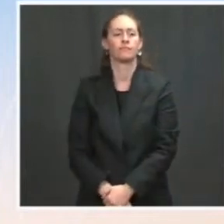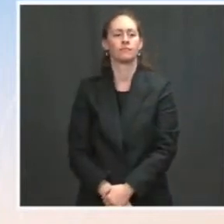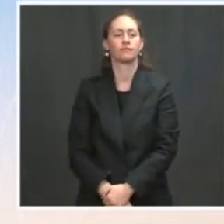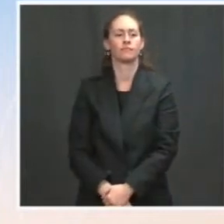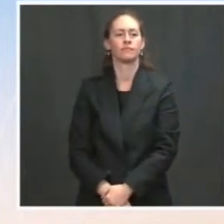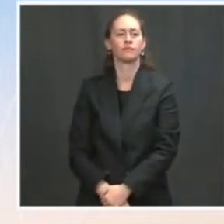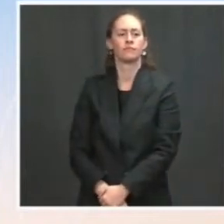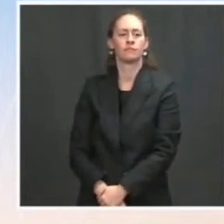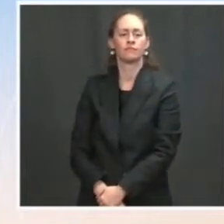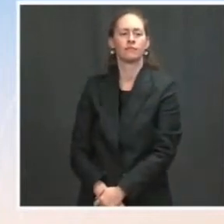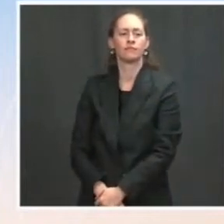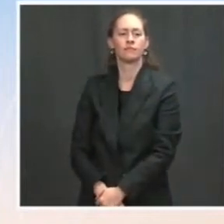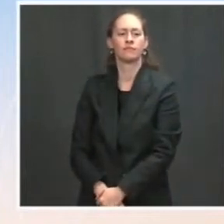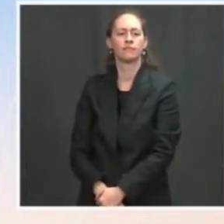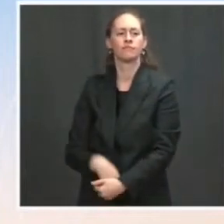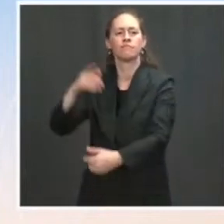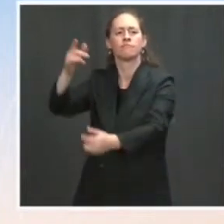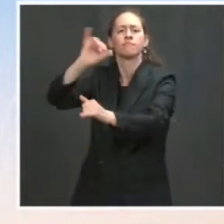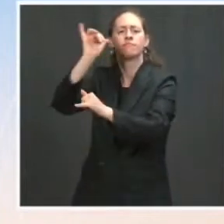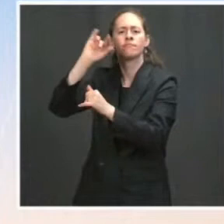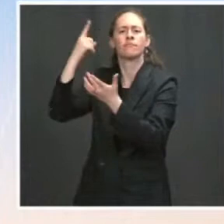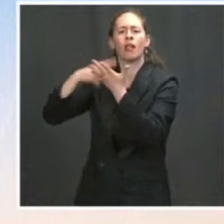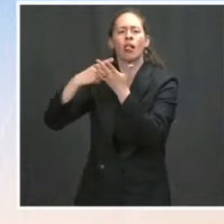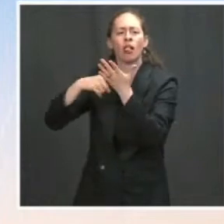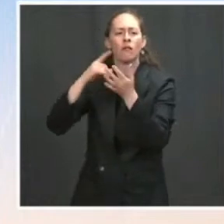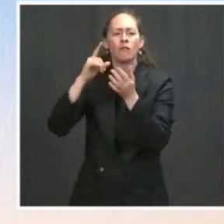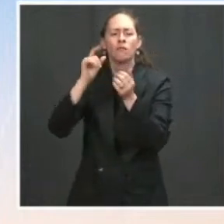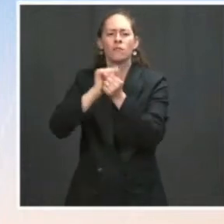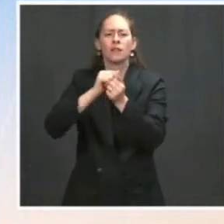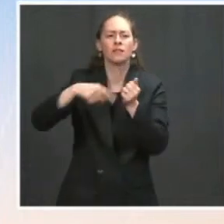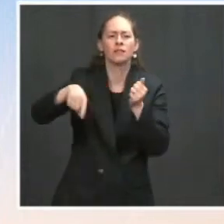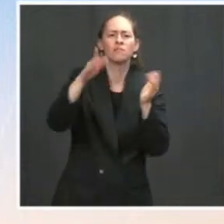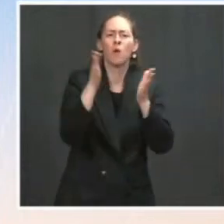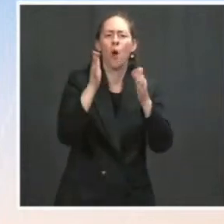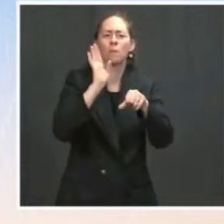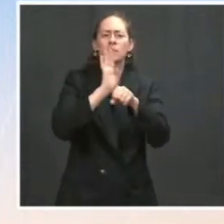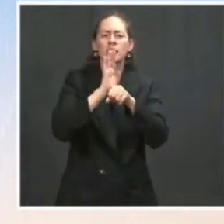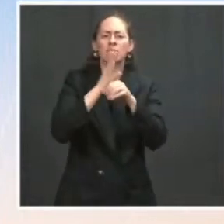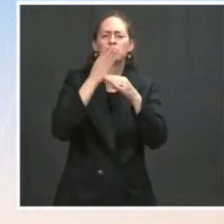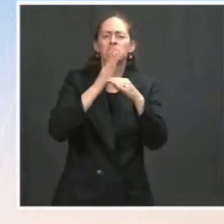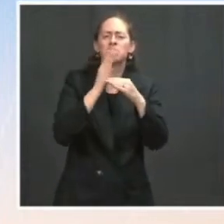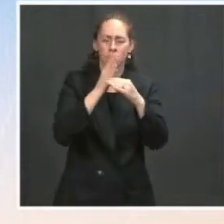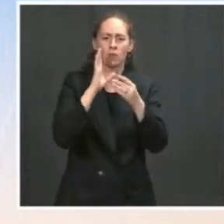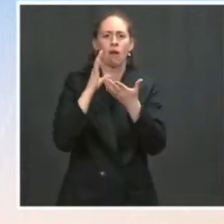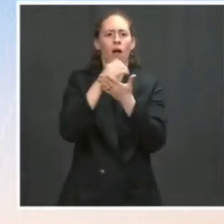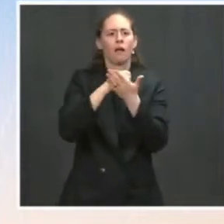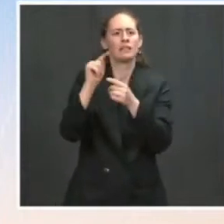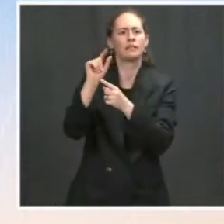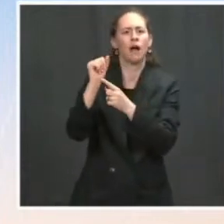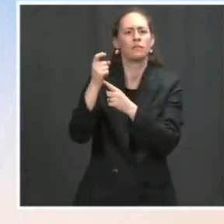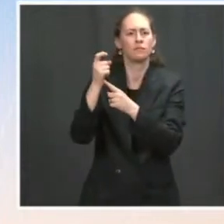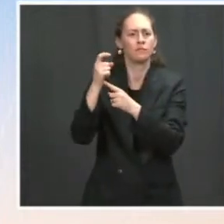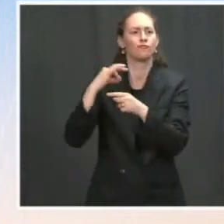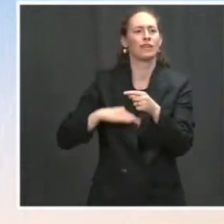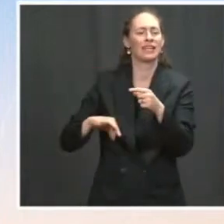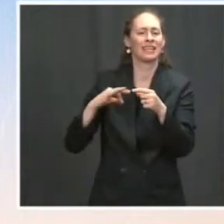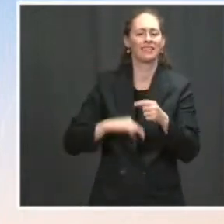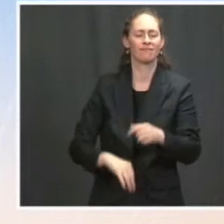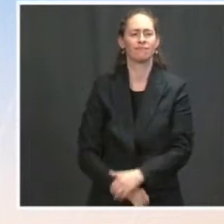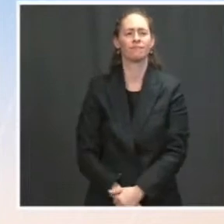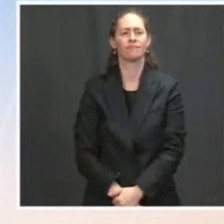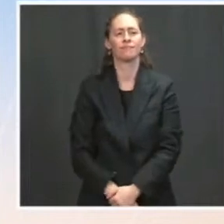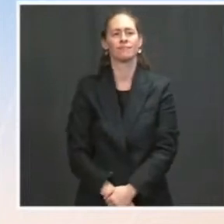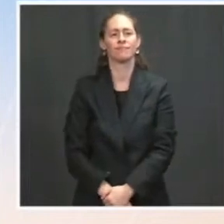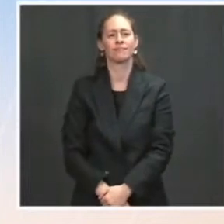hopefully help small and medium-sized businesses. But he also believes that there are steps businesses need to take, which he'll also talk about. Employers can get